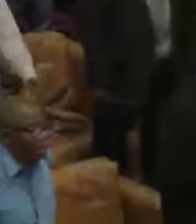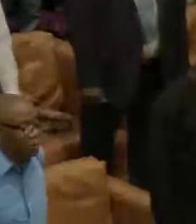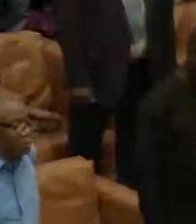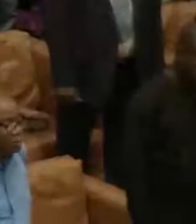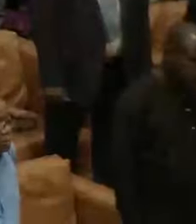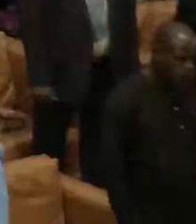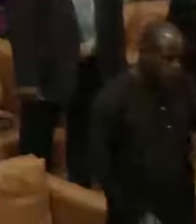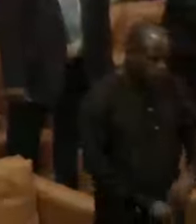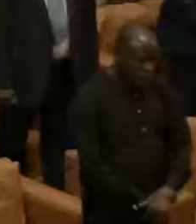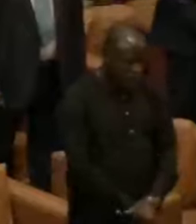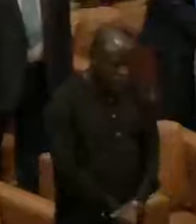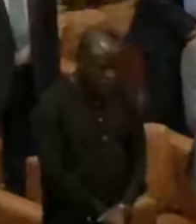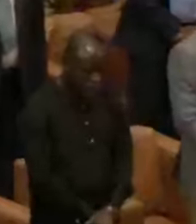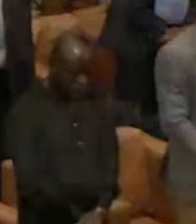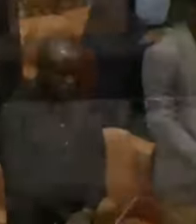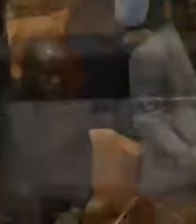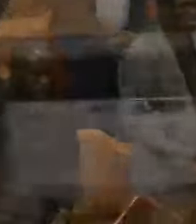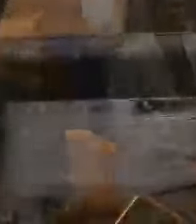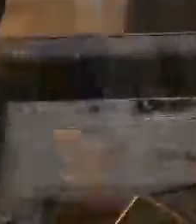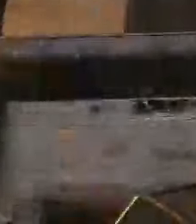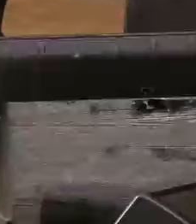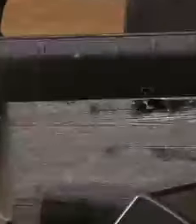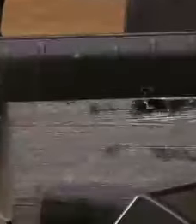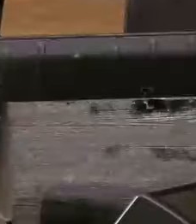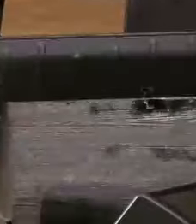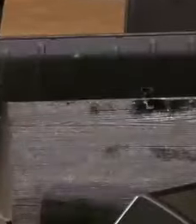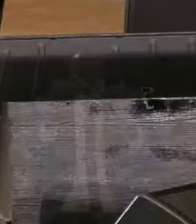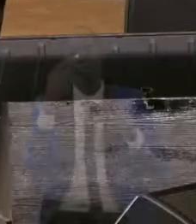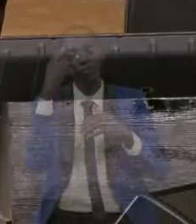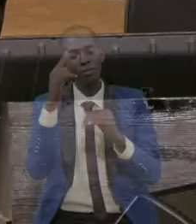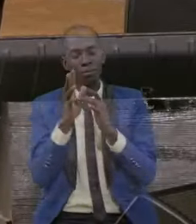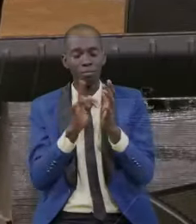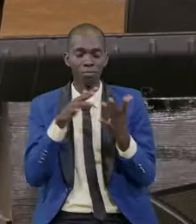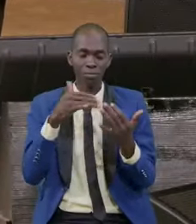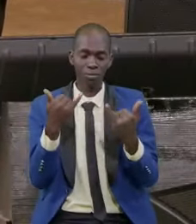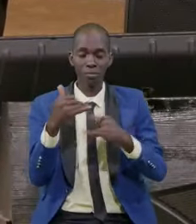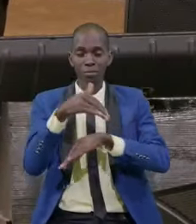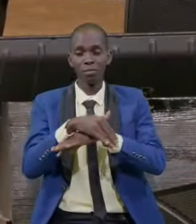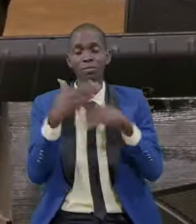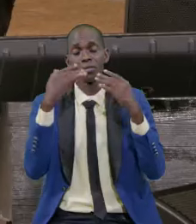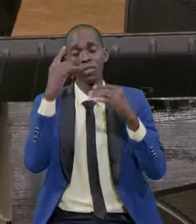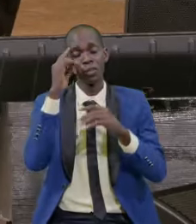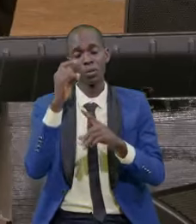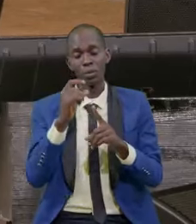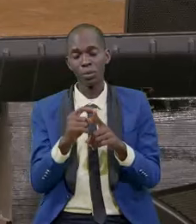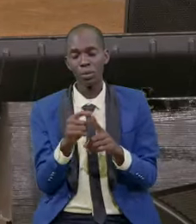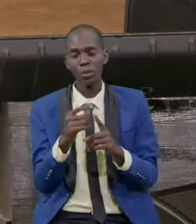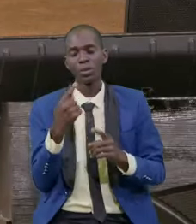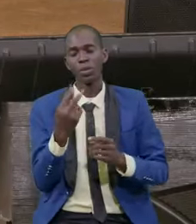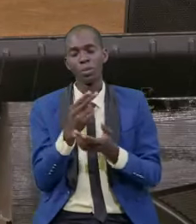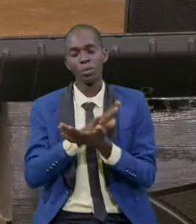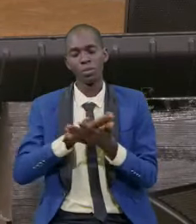Amen. Now, Father, we thank you for the Bible study tonight. Thank you for your word, the Bible, Holy